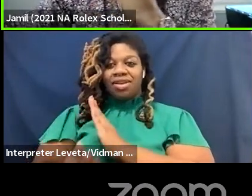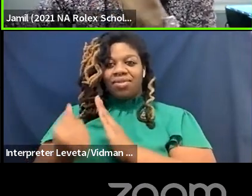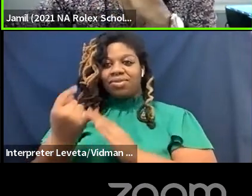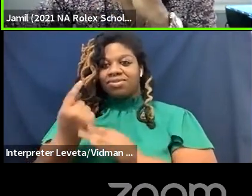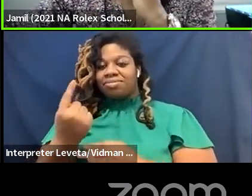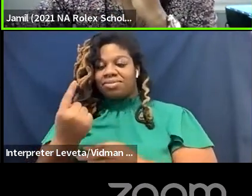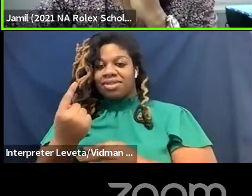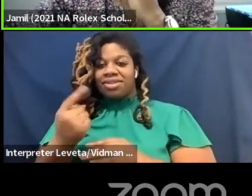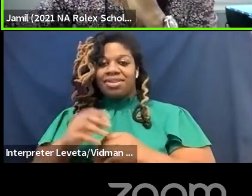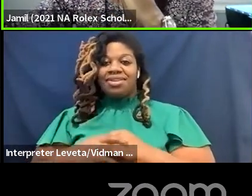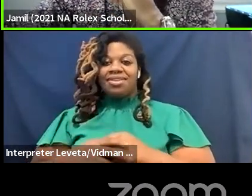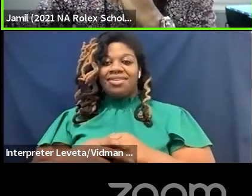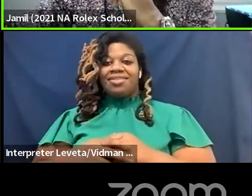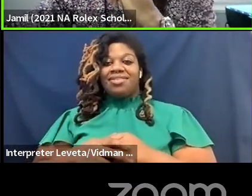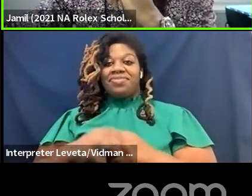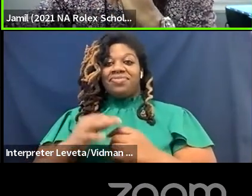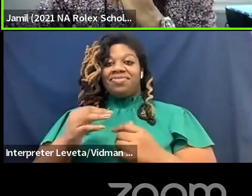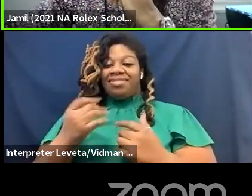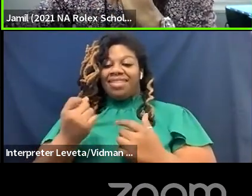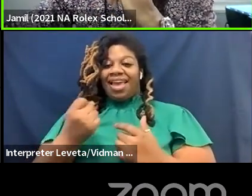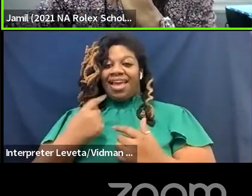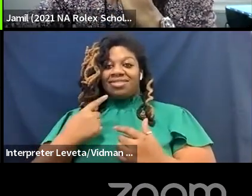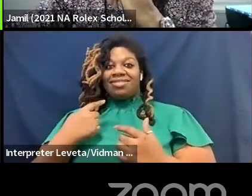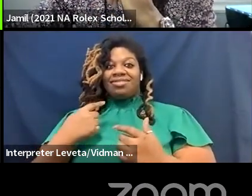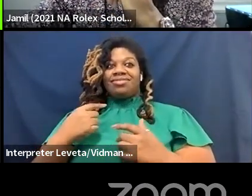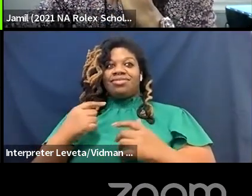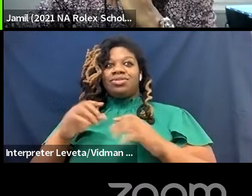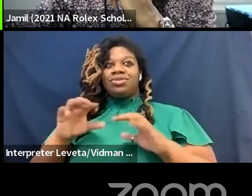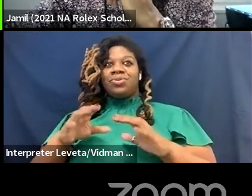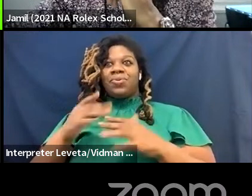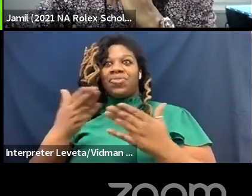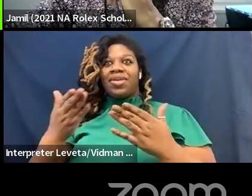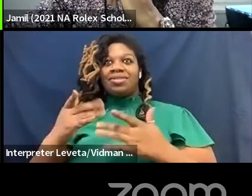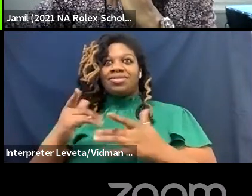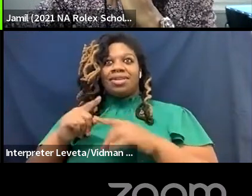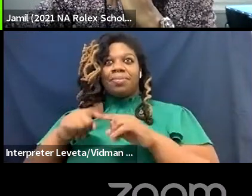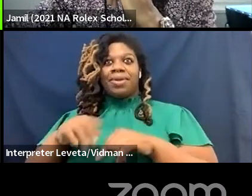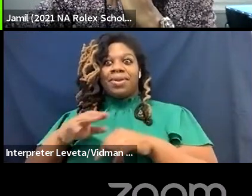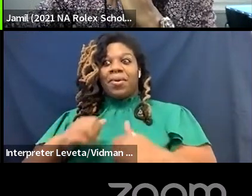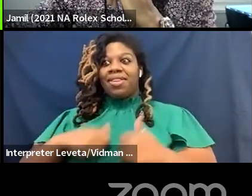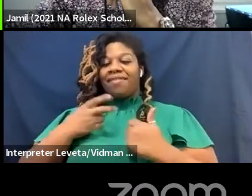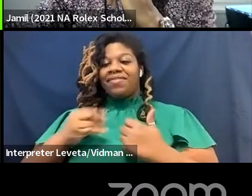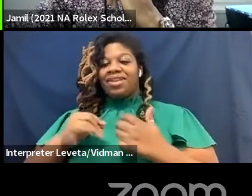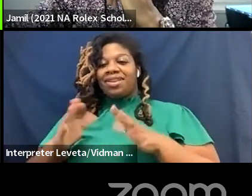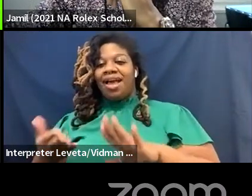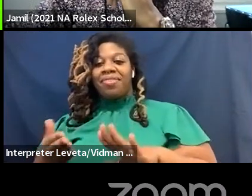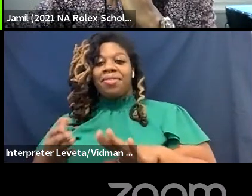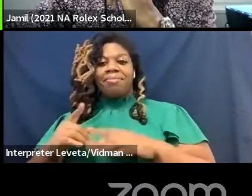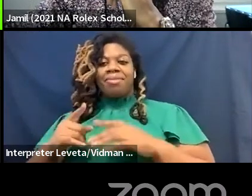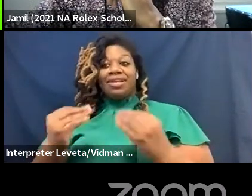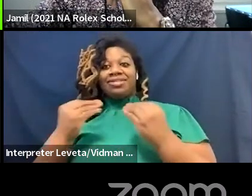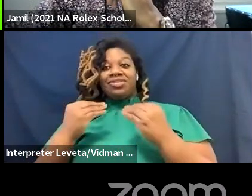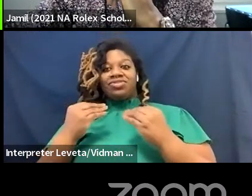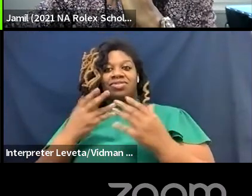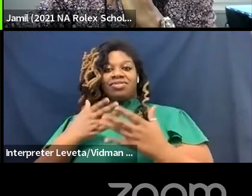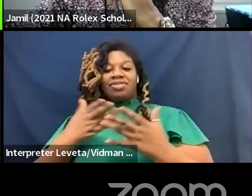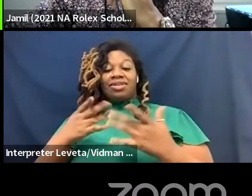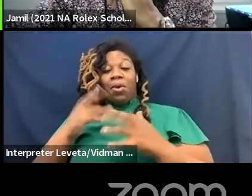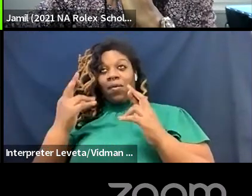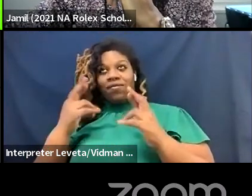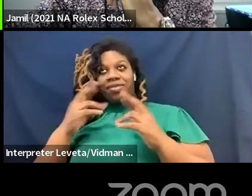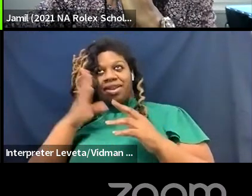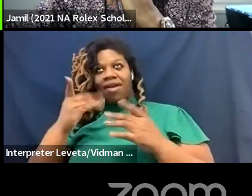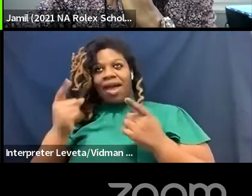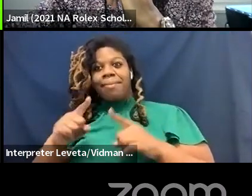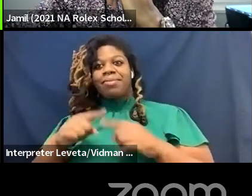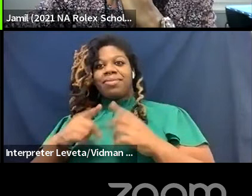do all these other skills that are like life or death that, you know, hopefully will never have to happen, but they do. So really it was just trying